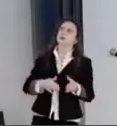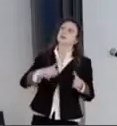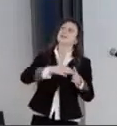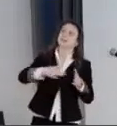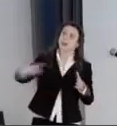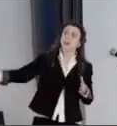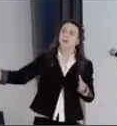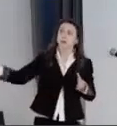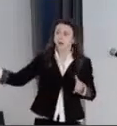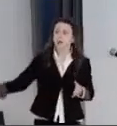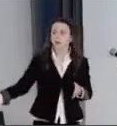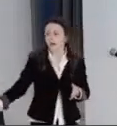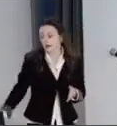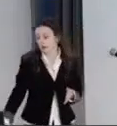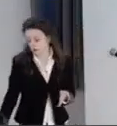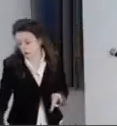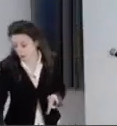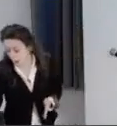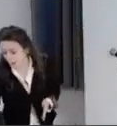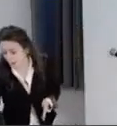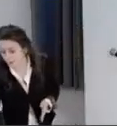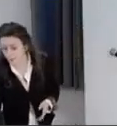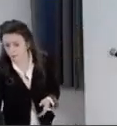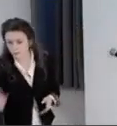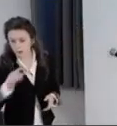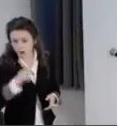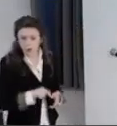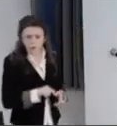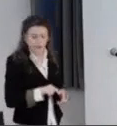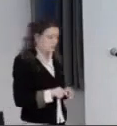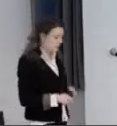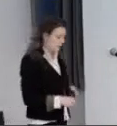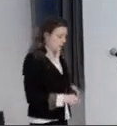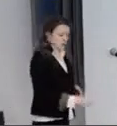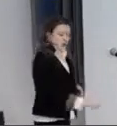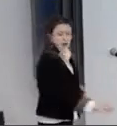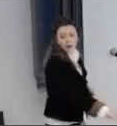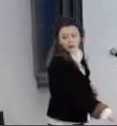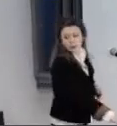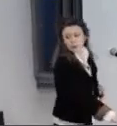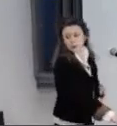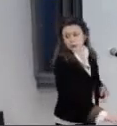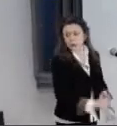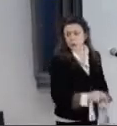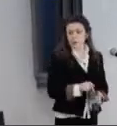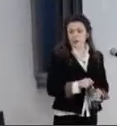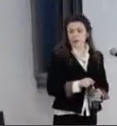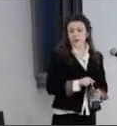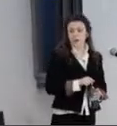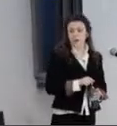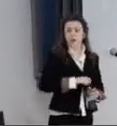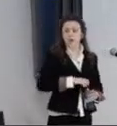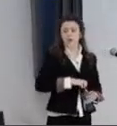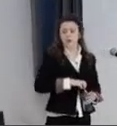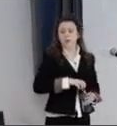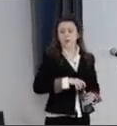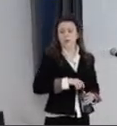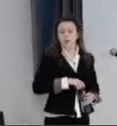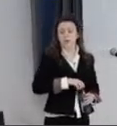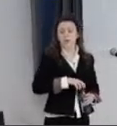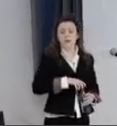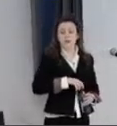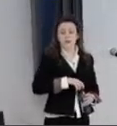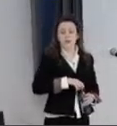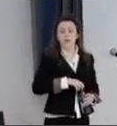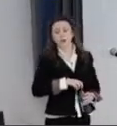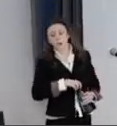of this thesis extended to organic nature as well. Contra this, I argued that the proper aesthetic appreciation of some